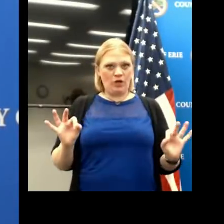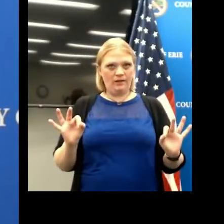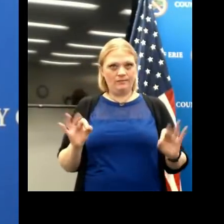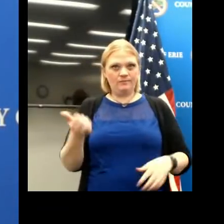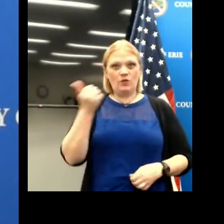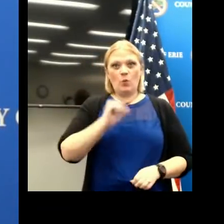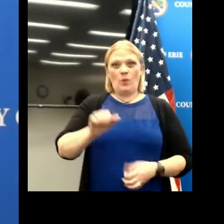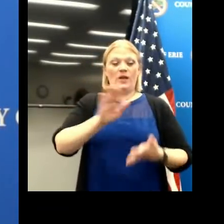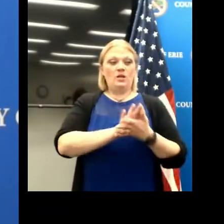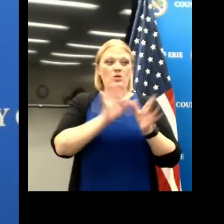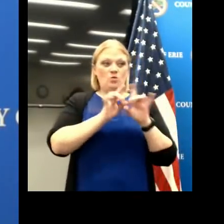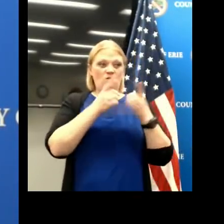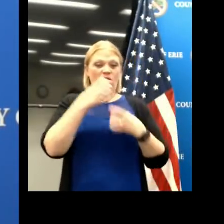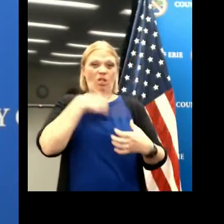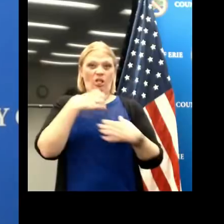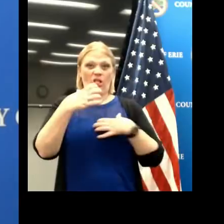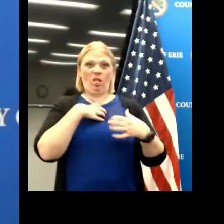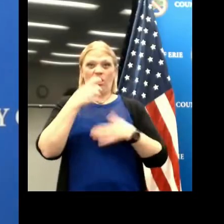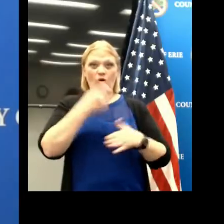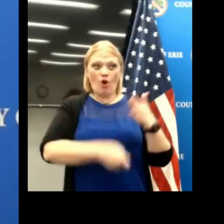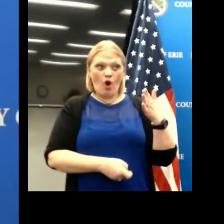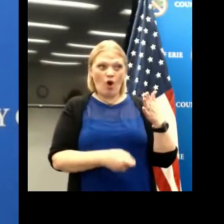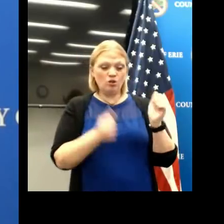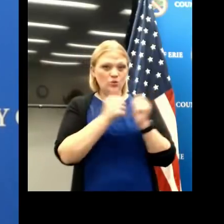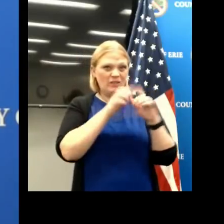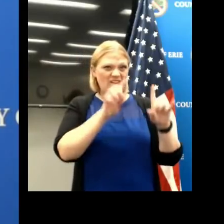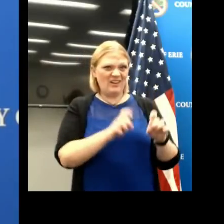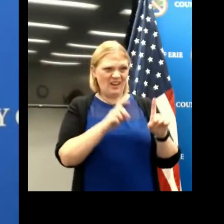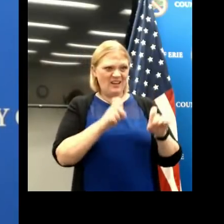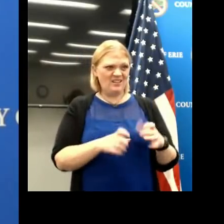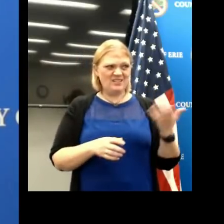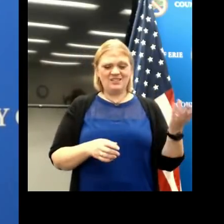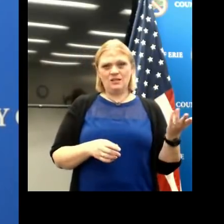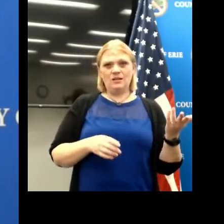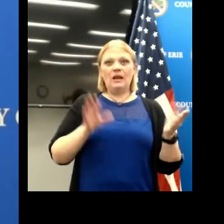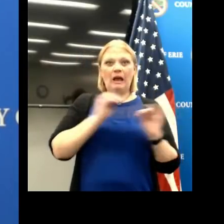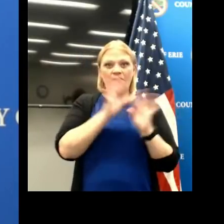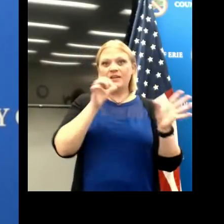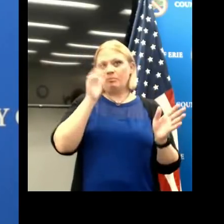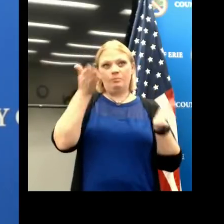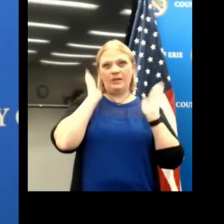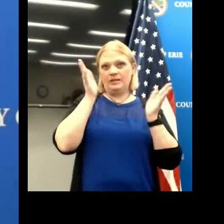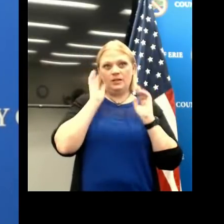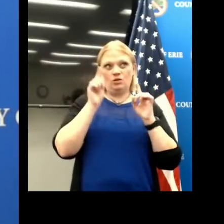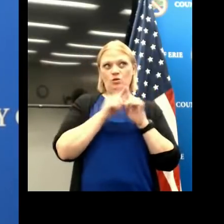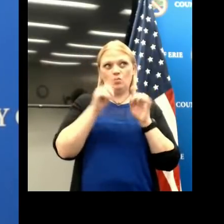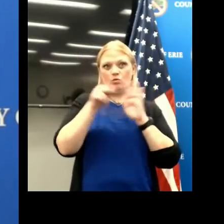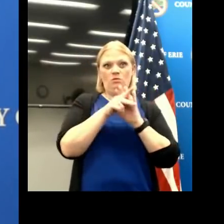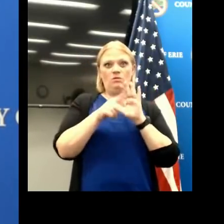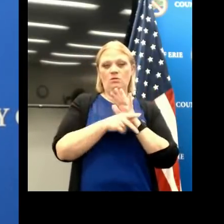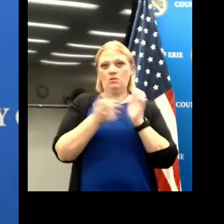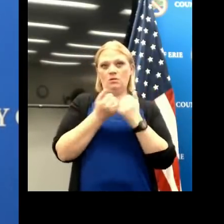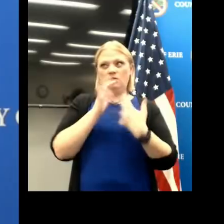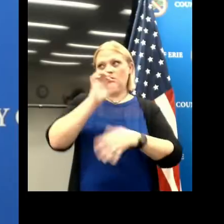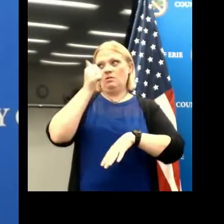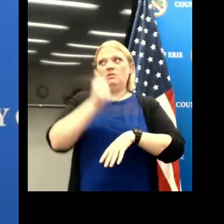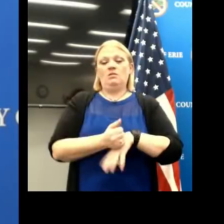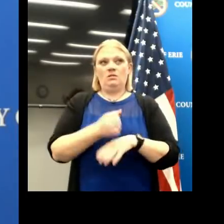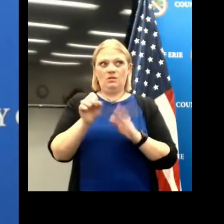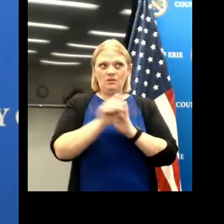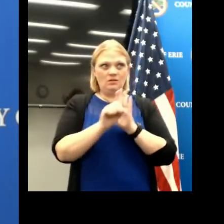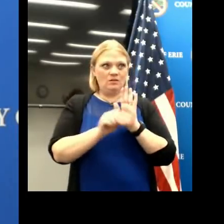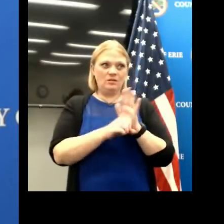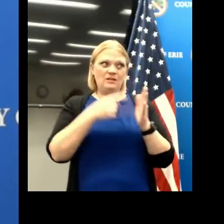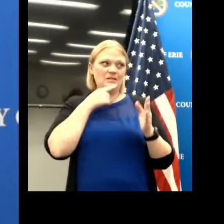school districts that's complaining about the costs associated with the testing kits, they've not paid attention to the protocols that New York State has talked about, which is they will provide